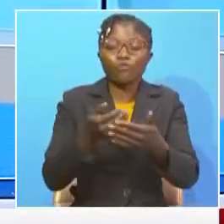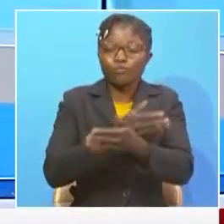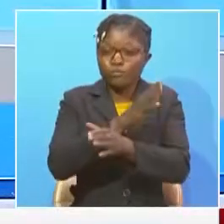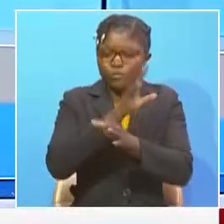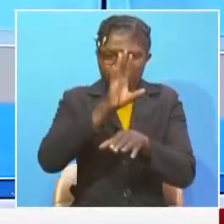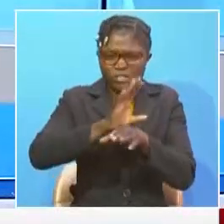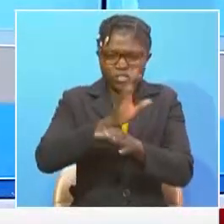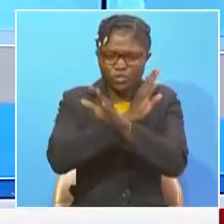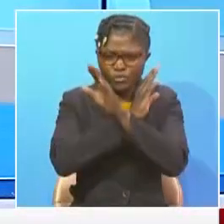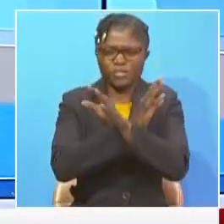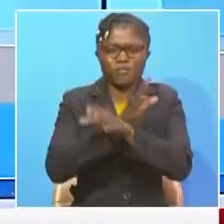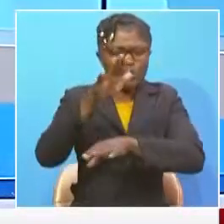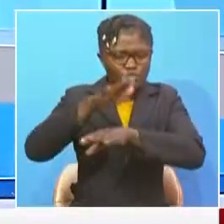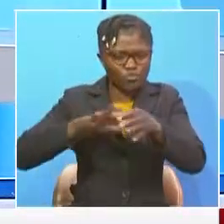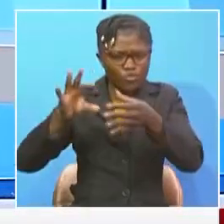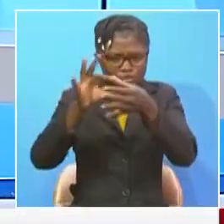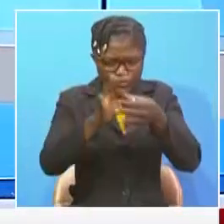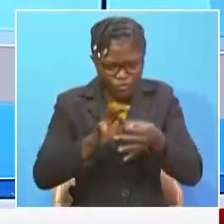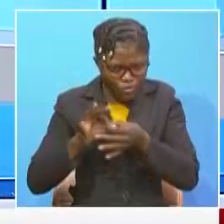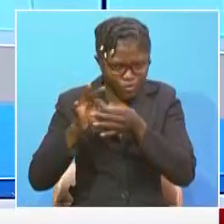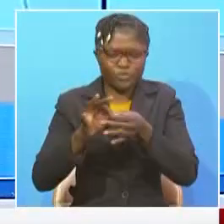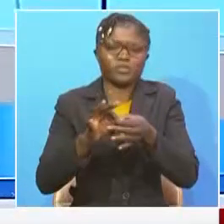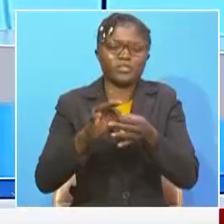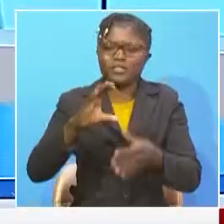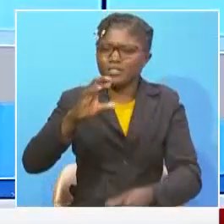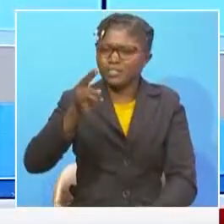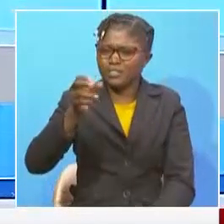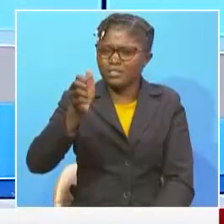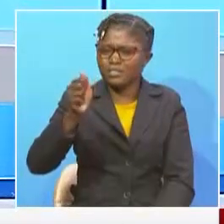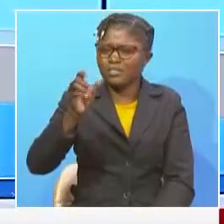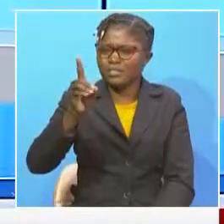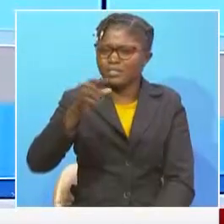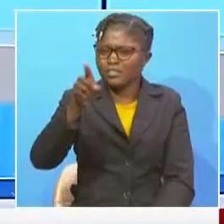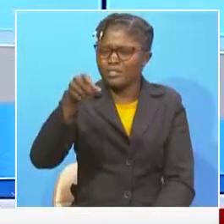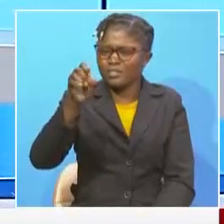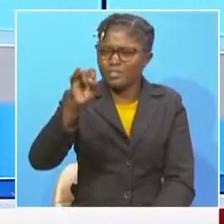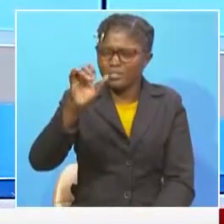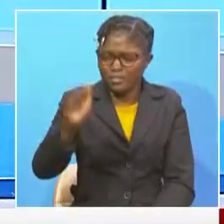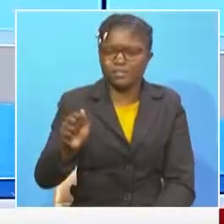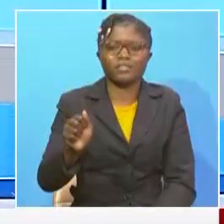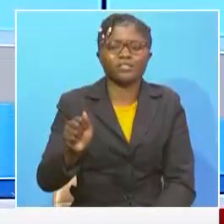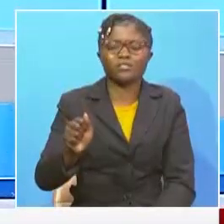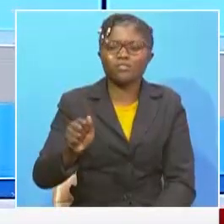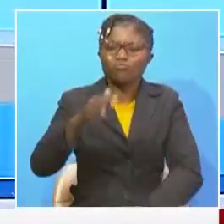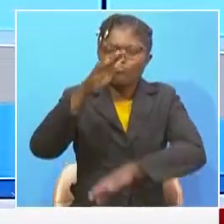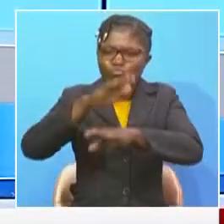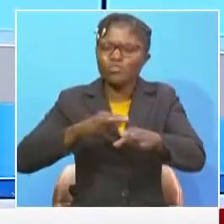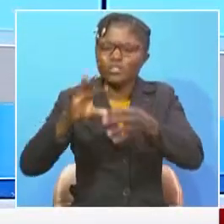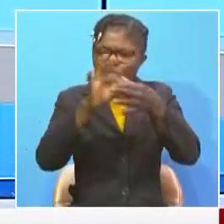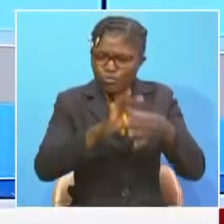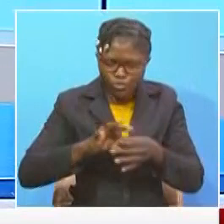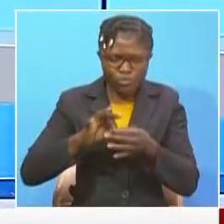called for unity in the country. Chadiza Reformed Church in Zambia, Reverend Boyd Daka says unity of purpose should